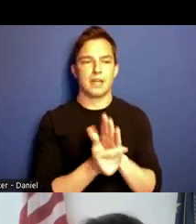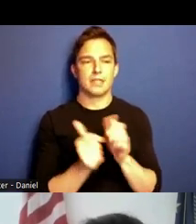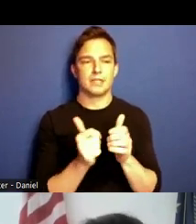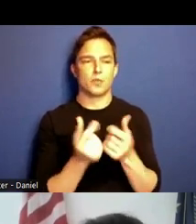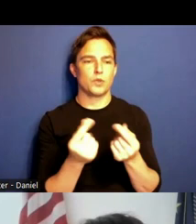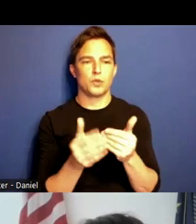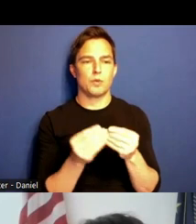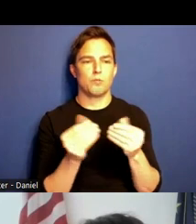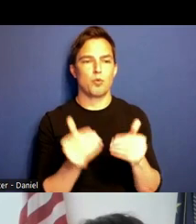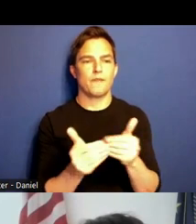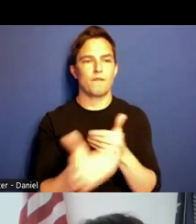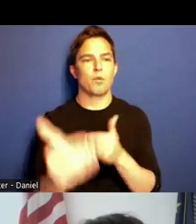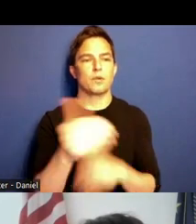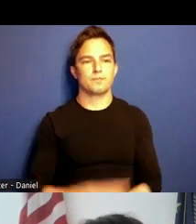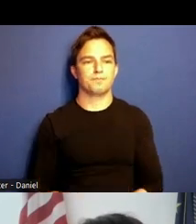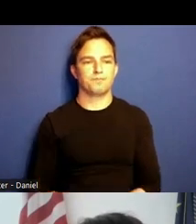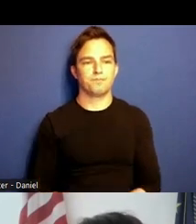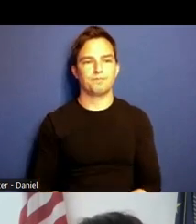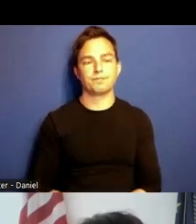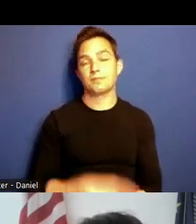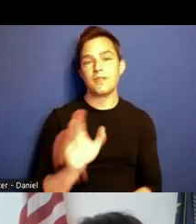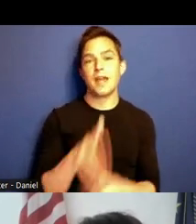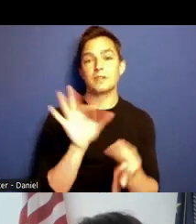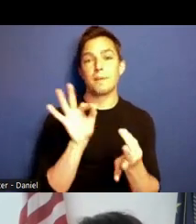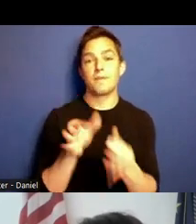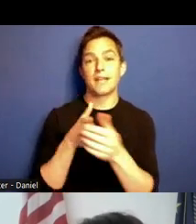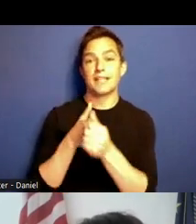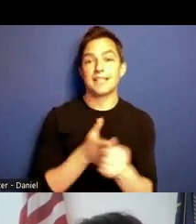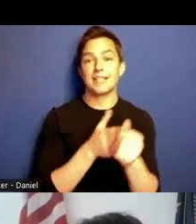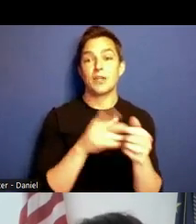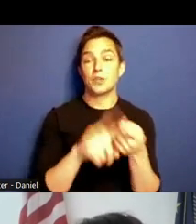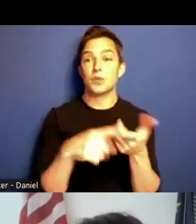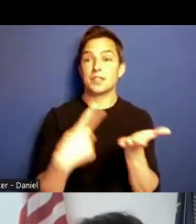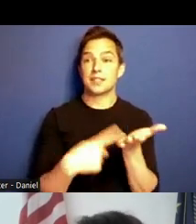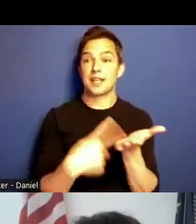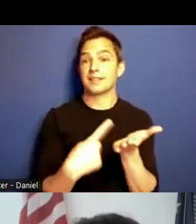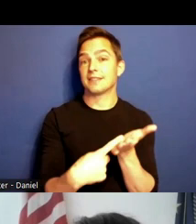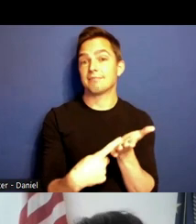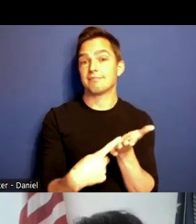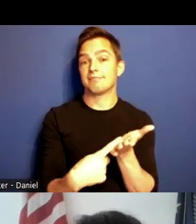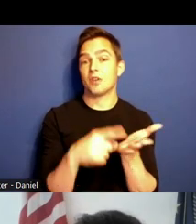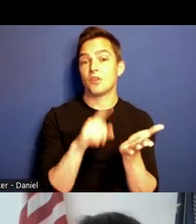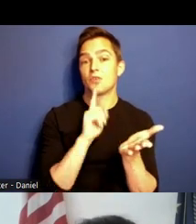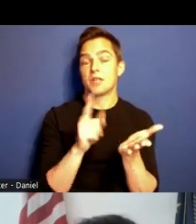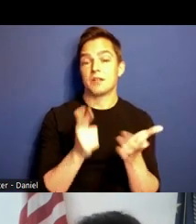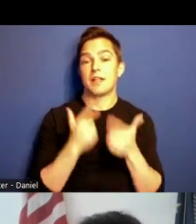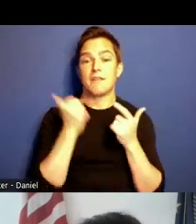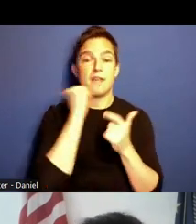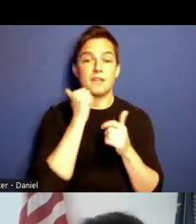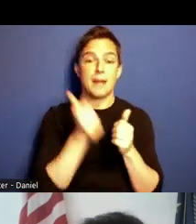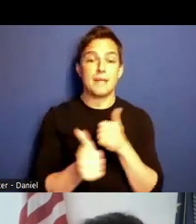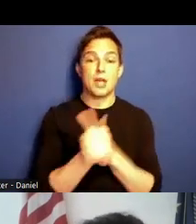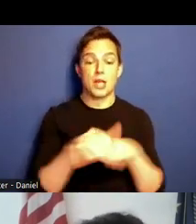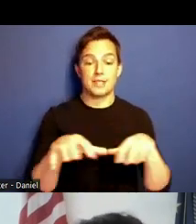So I would say that that is a perfect lead in to discussing, in real life, every day beyond